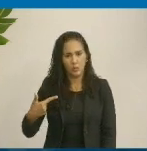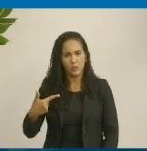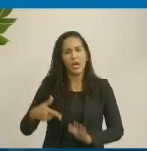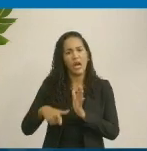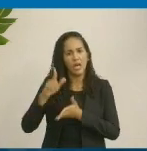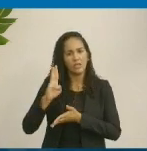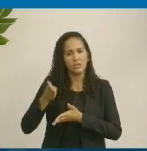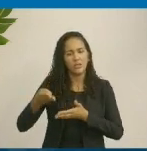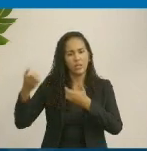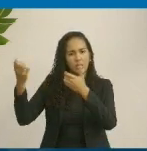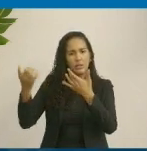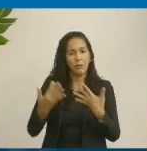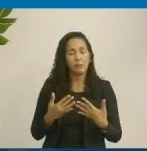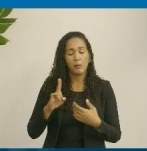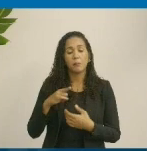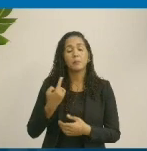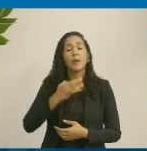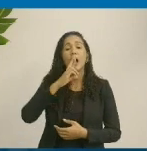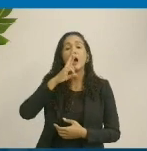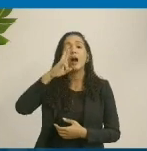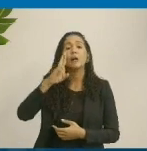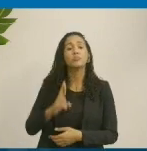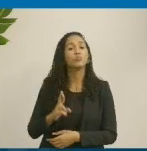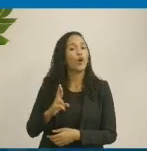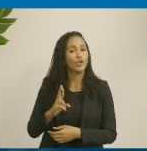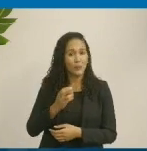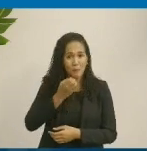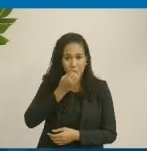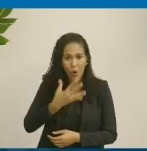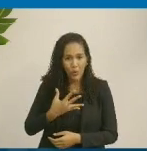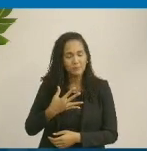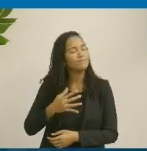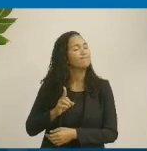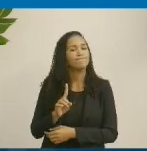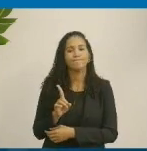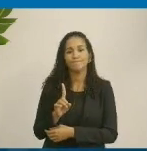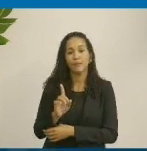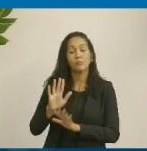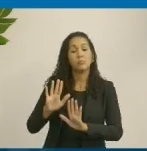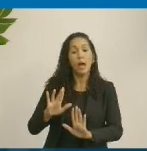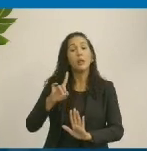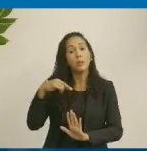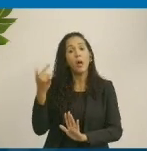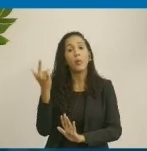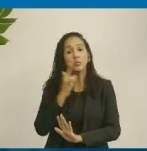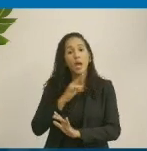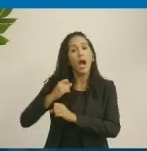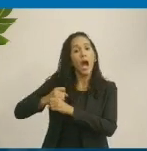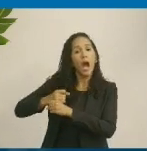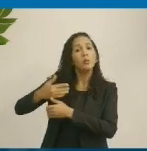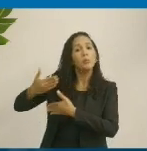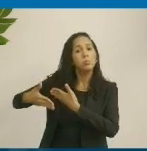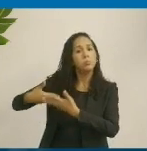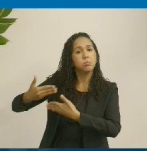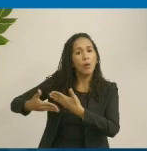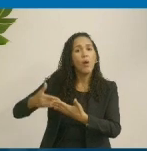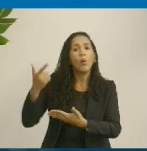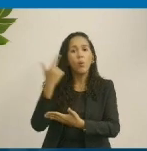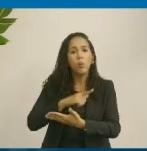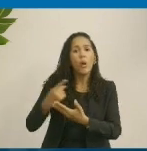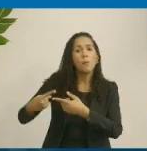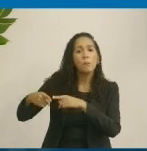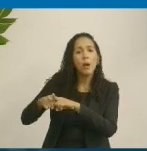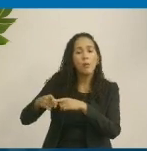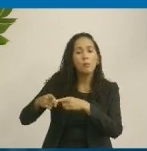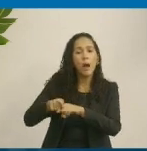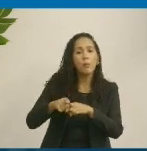what is INTS? But we did manage over the year to put together collaborations that are collective impact